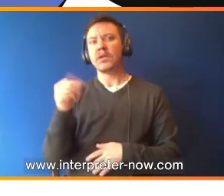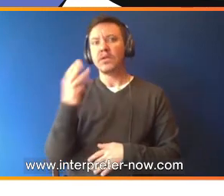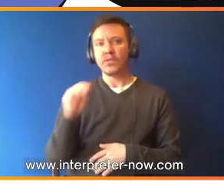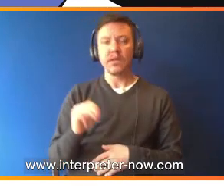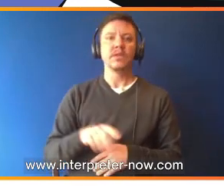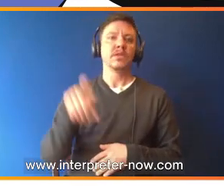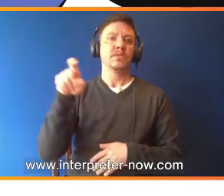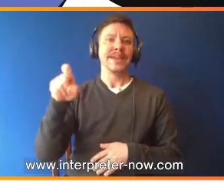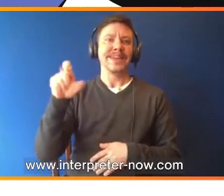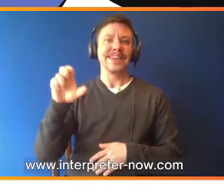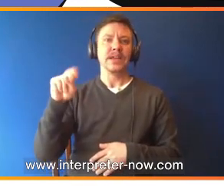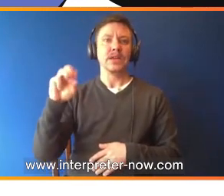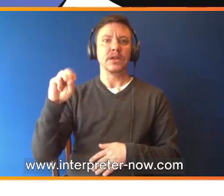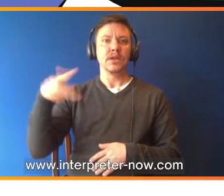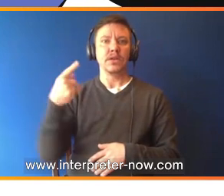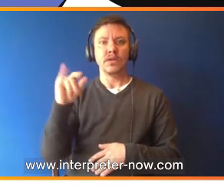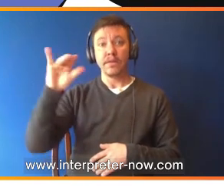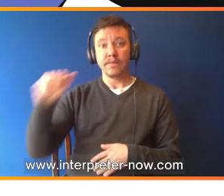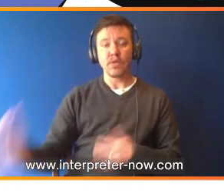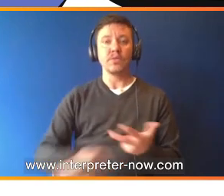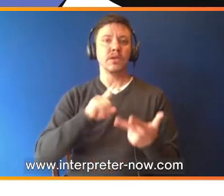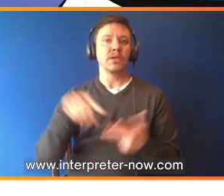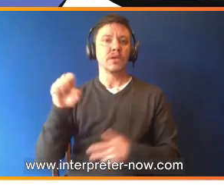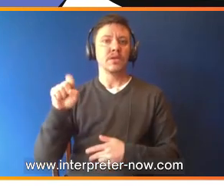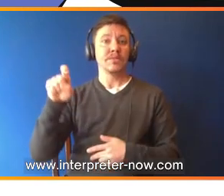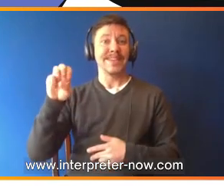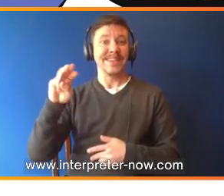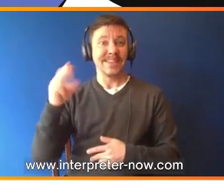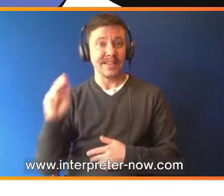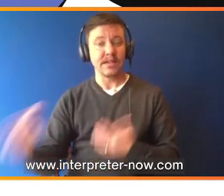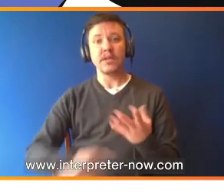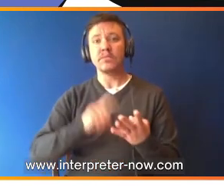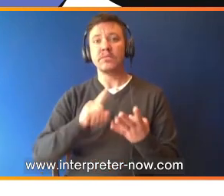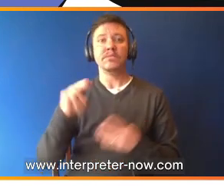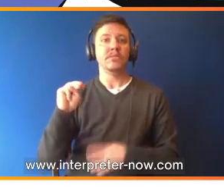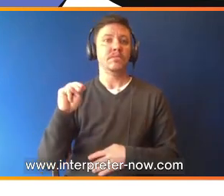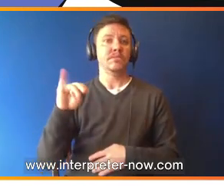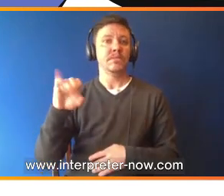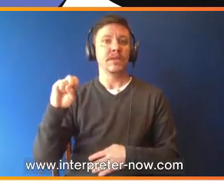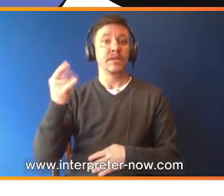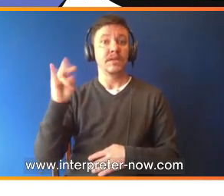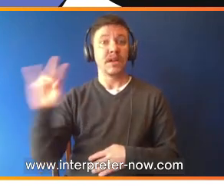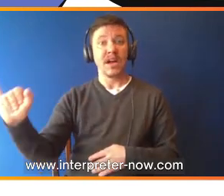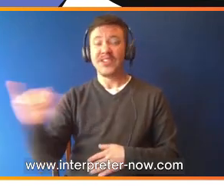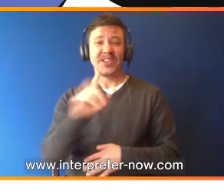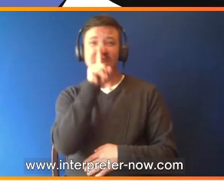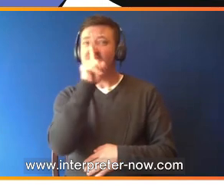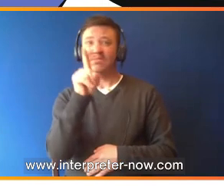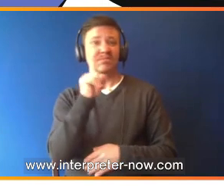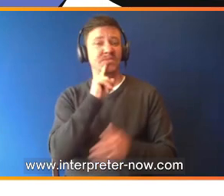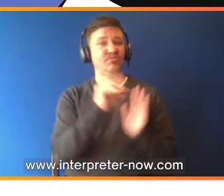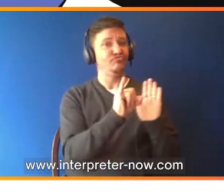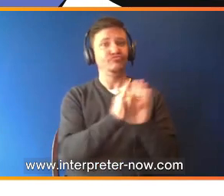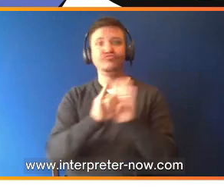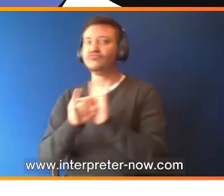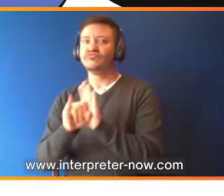I work with in my day to day life, to me shows us that racism and xenophobia and